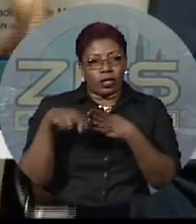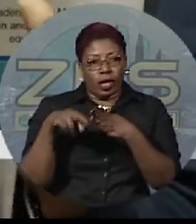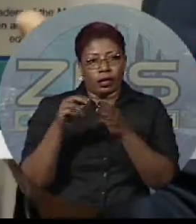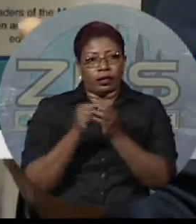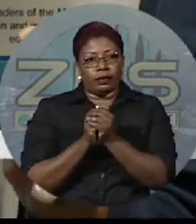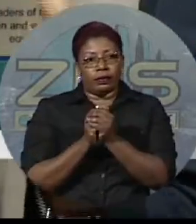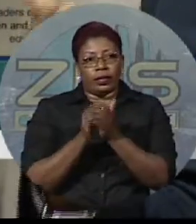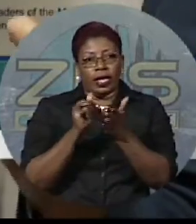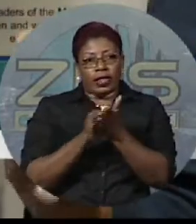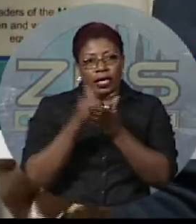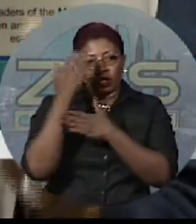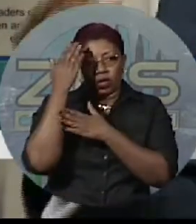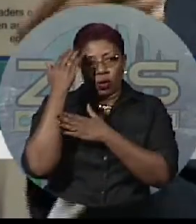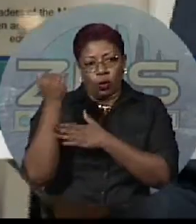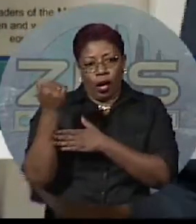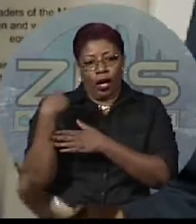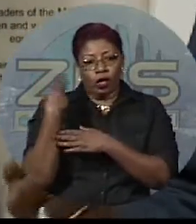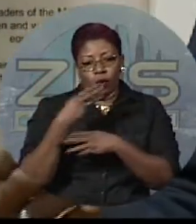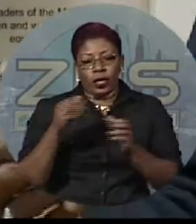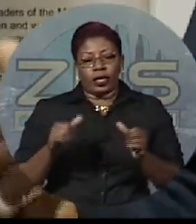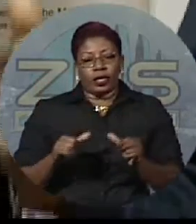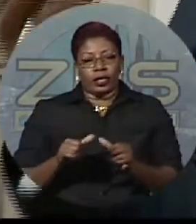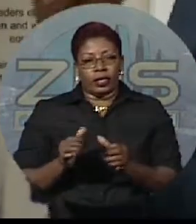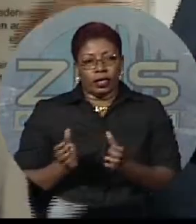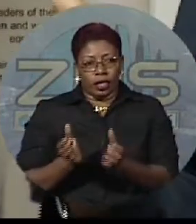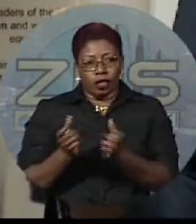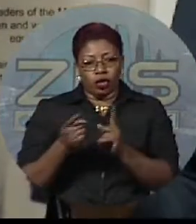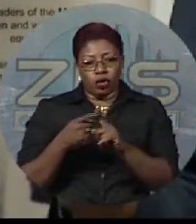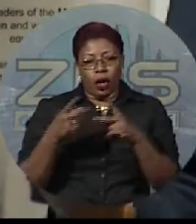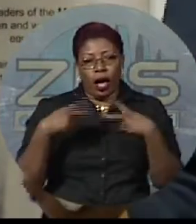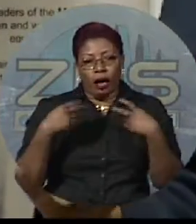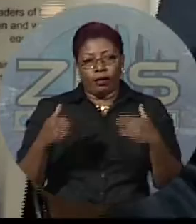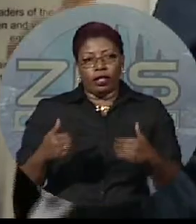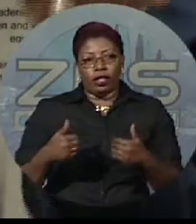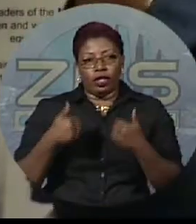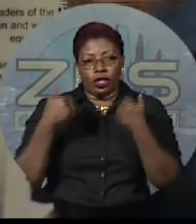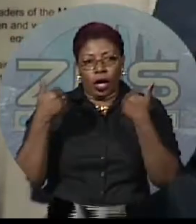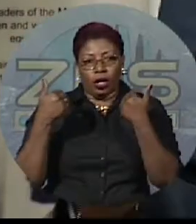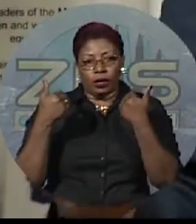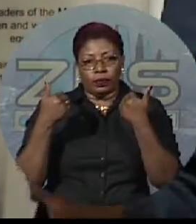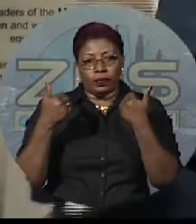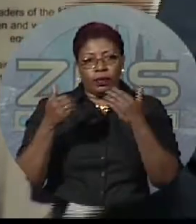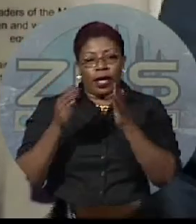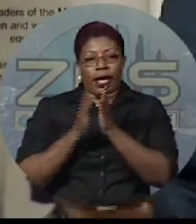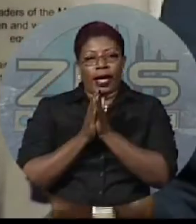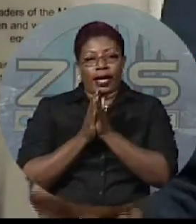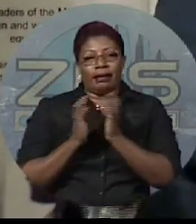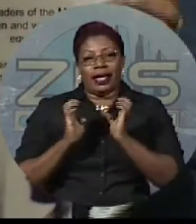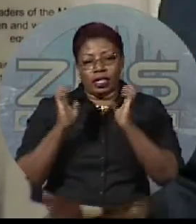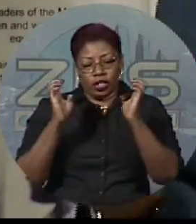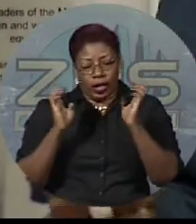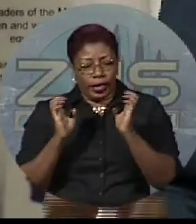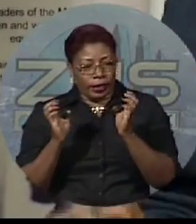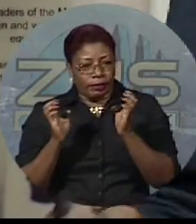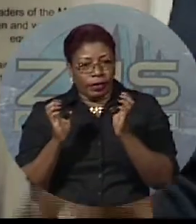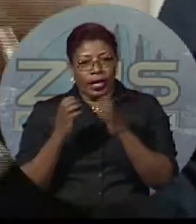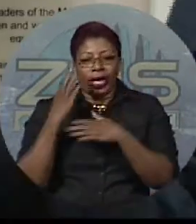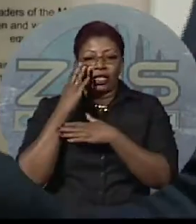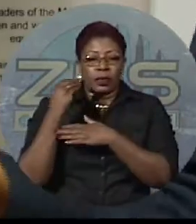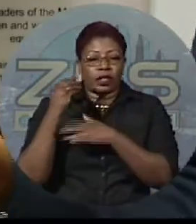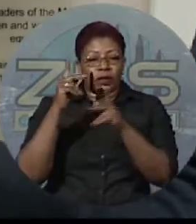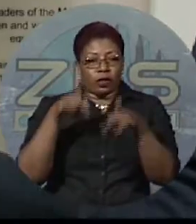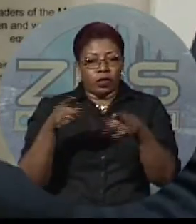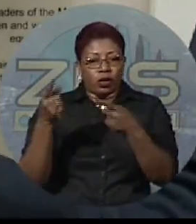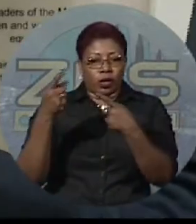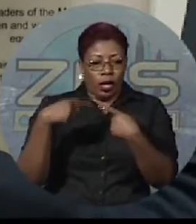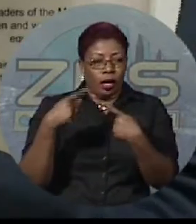And that is why we continue to have young, dynamic, visionary, experienced individuals continue to